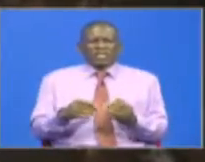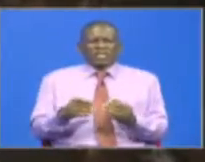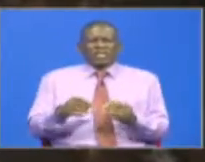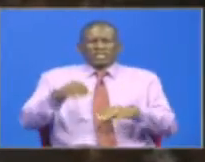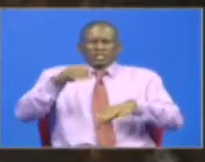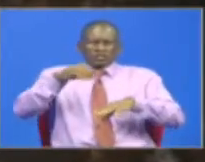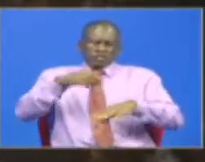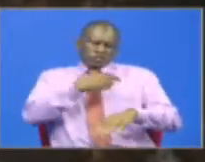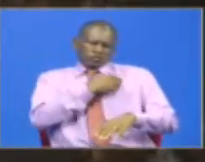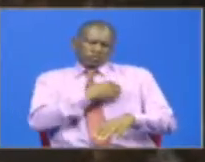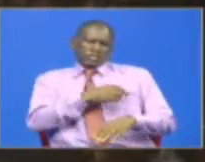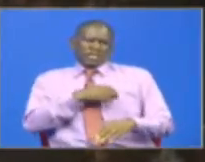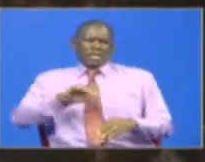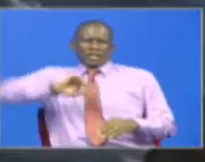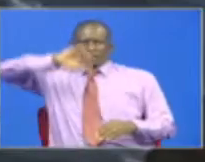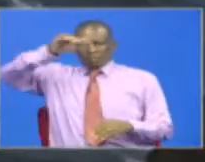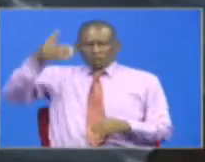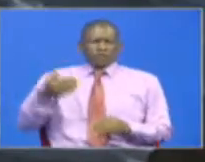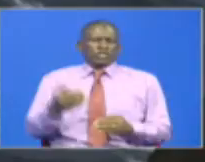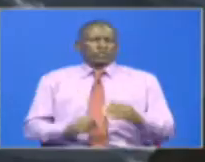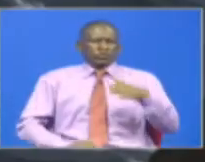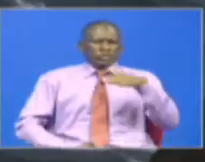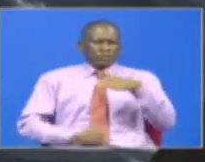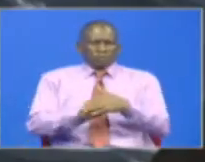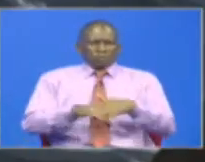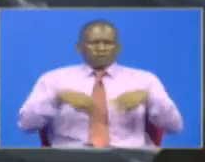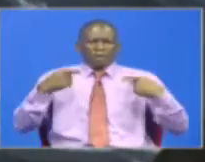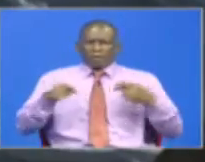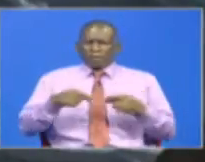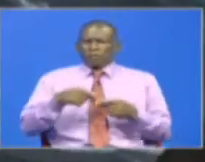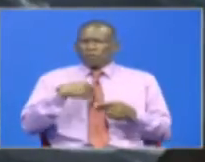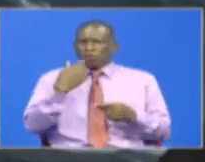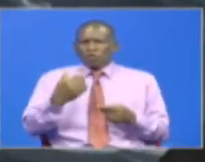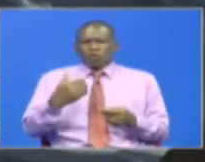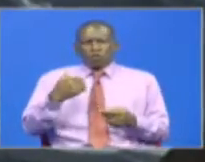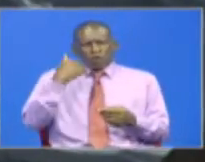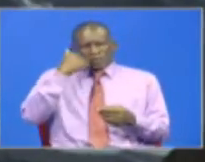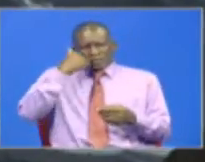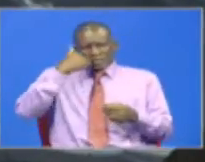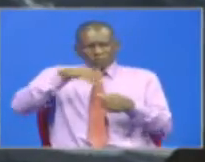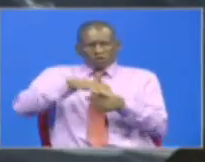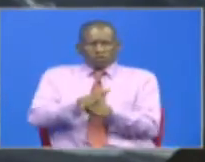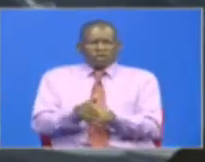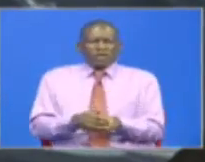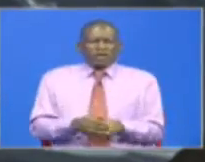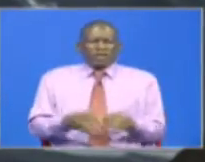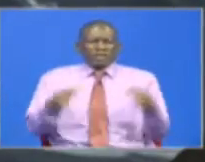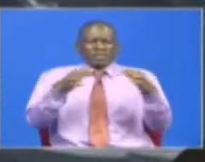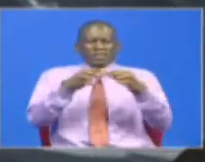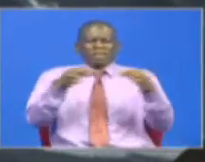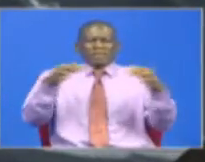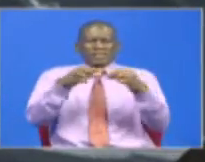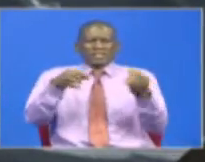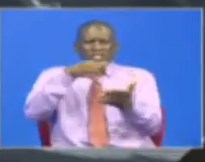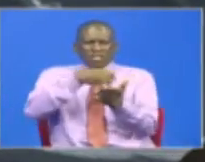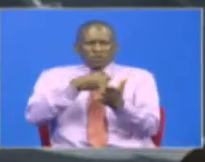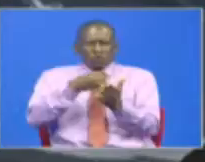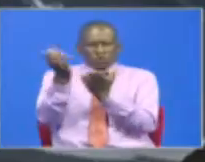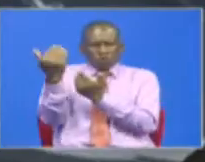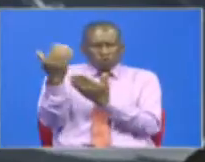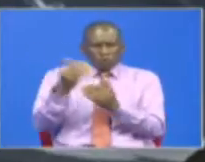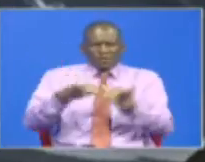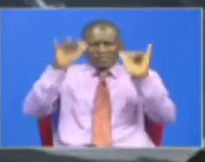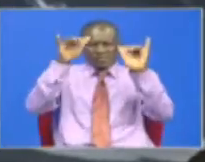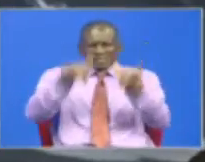iconic mountain, to support people confronted with the coronavirus. The messages include hope, stay